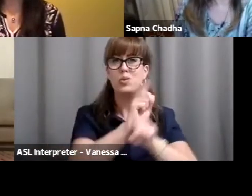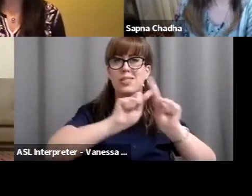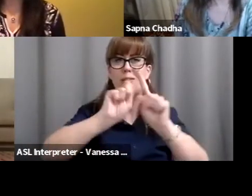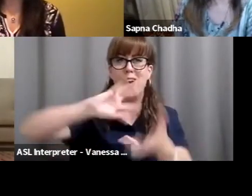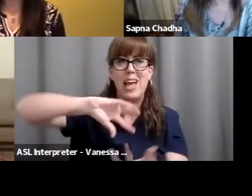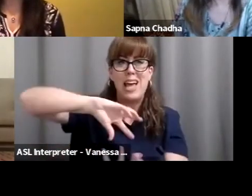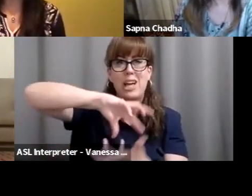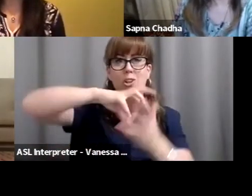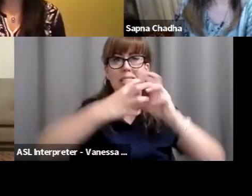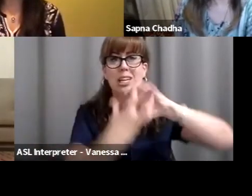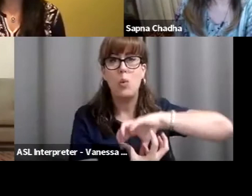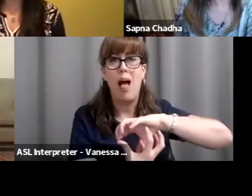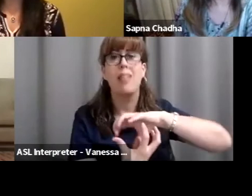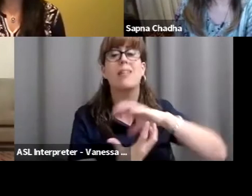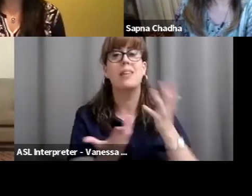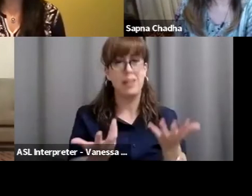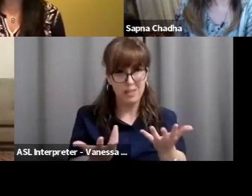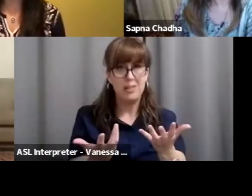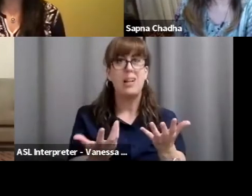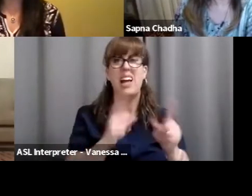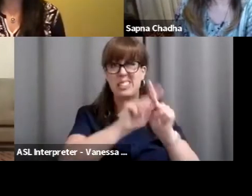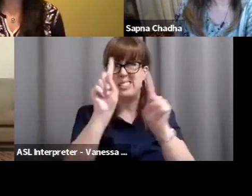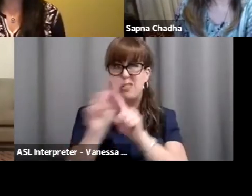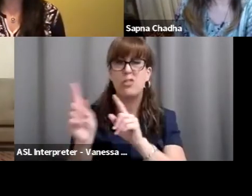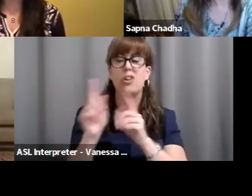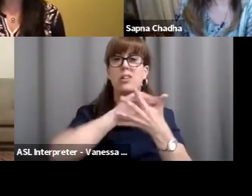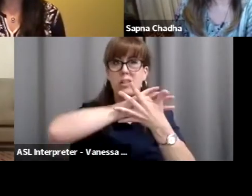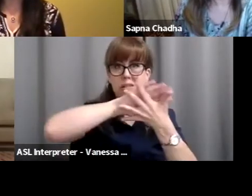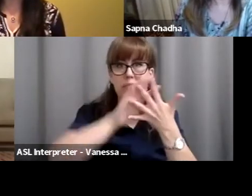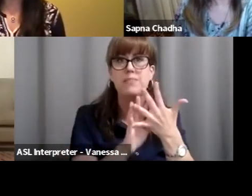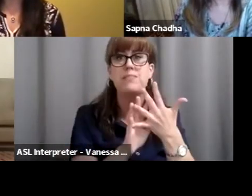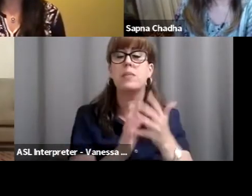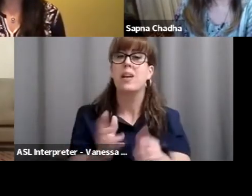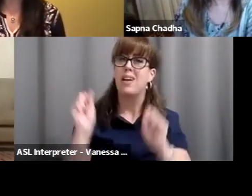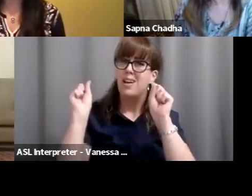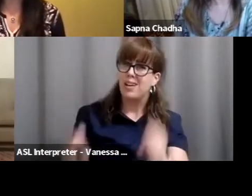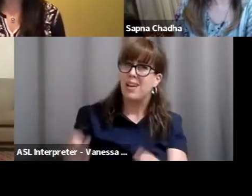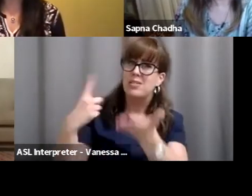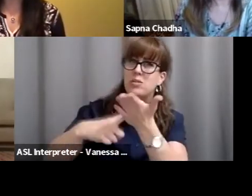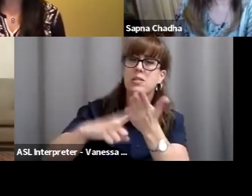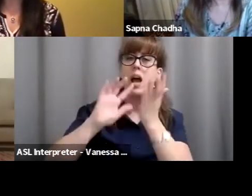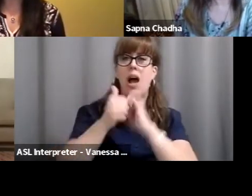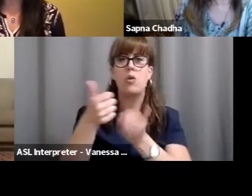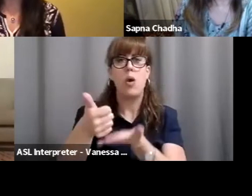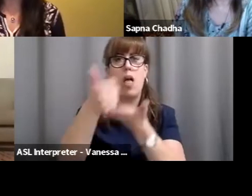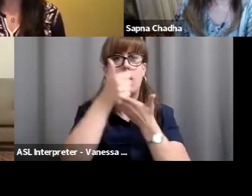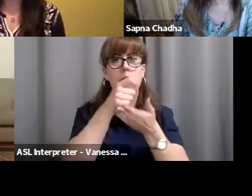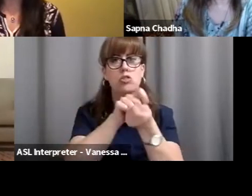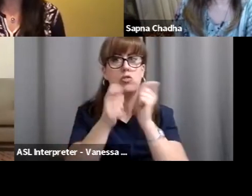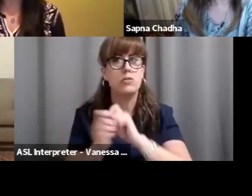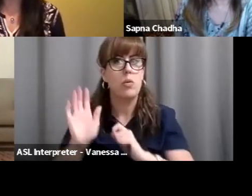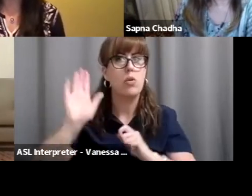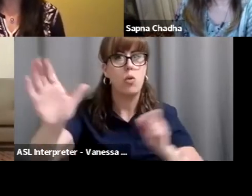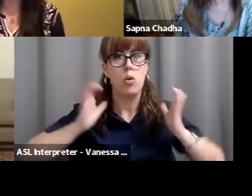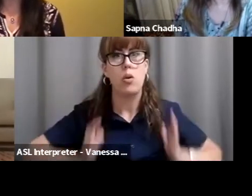for the platform. Can you talk a little bit about how you're helping to transform your clients, the